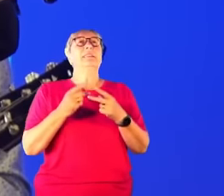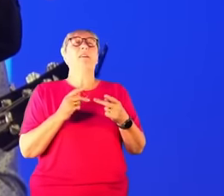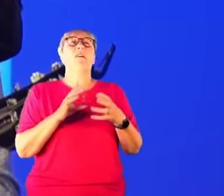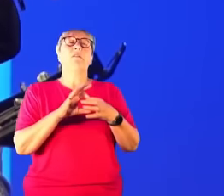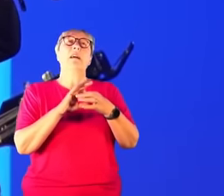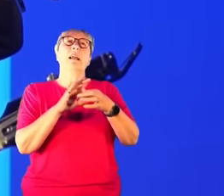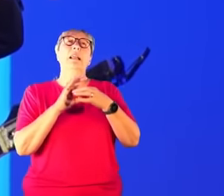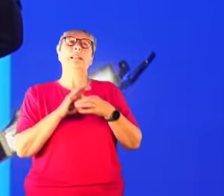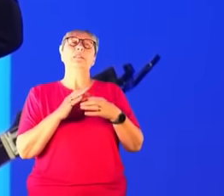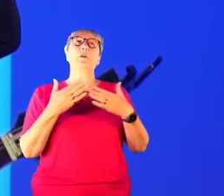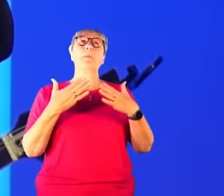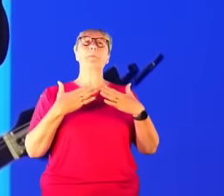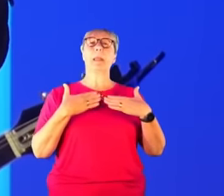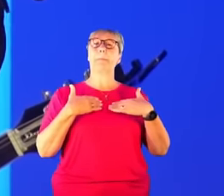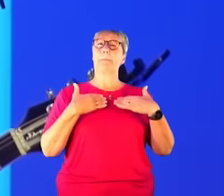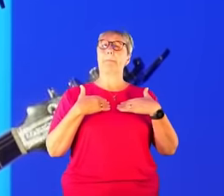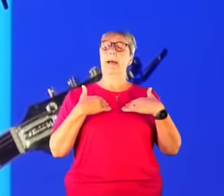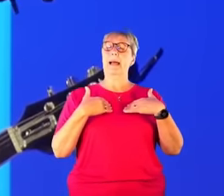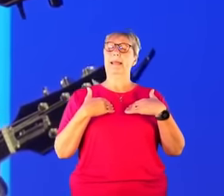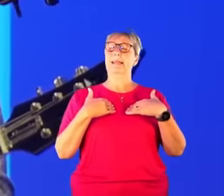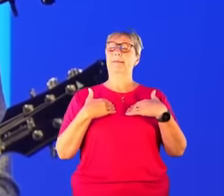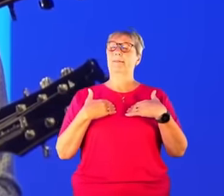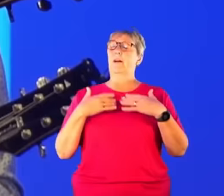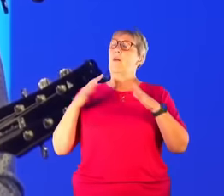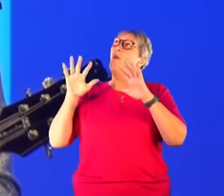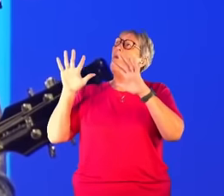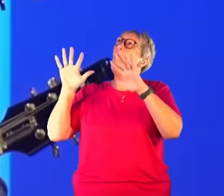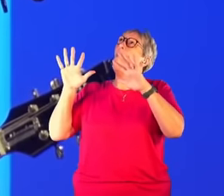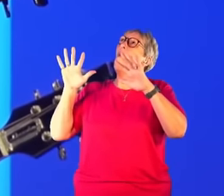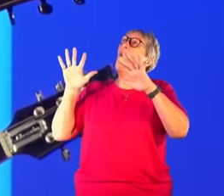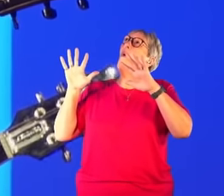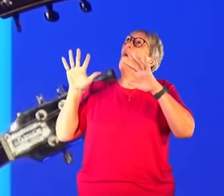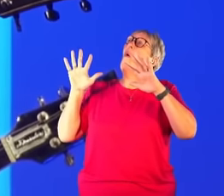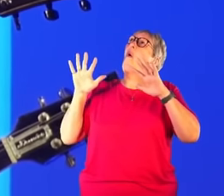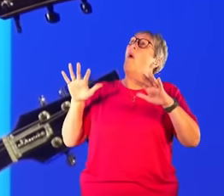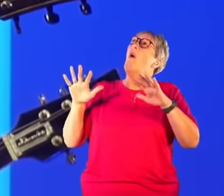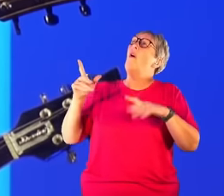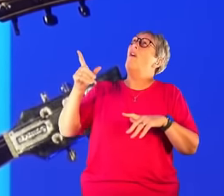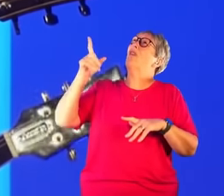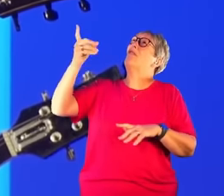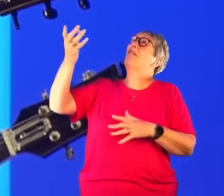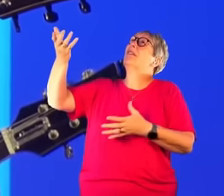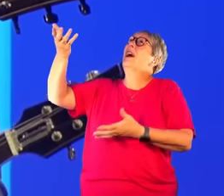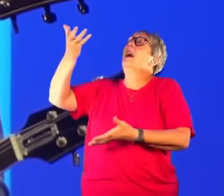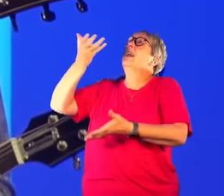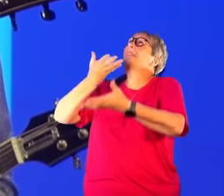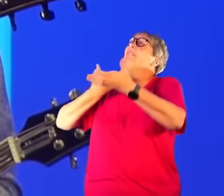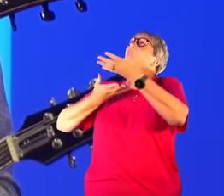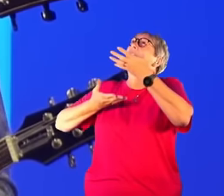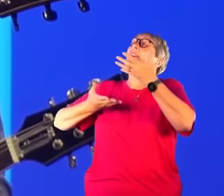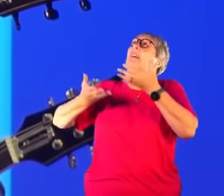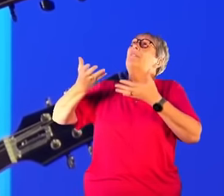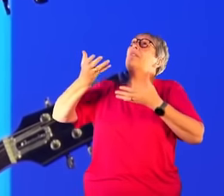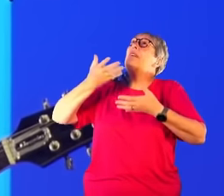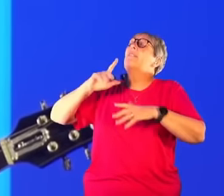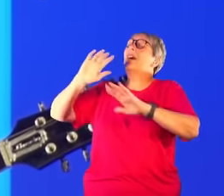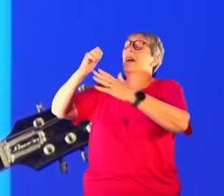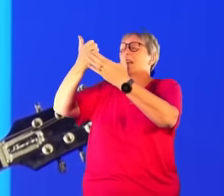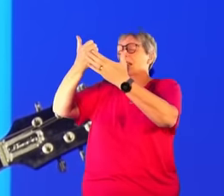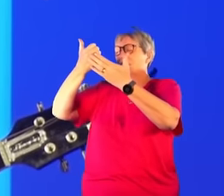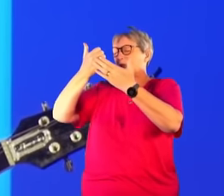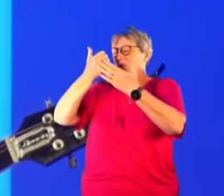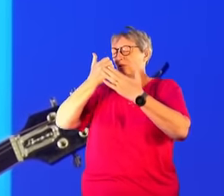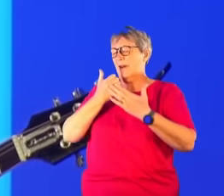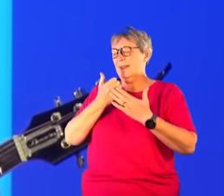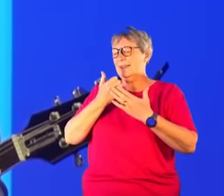own sense of awe of the generosity of God and his grace towards us. You know,